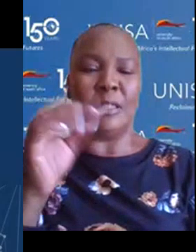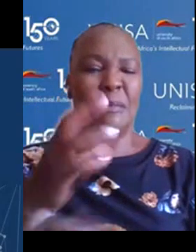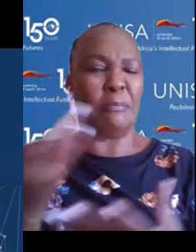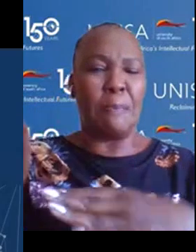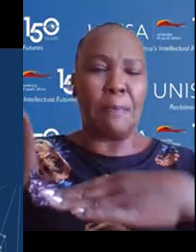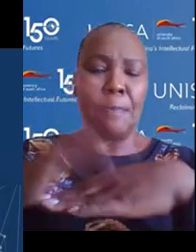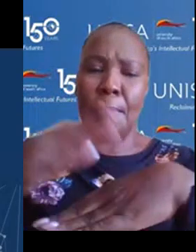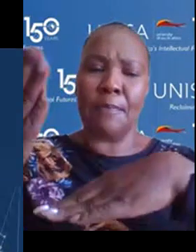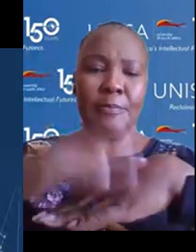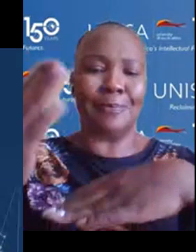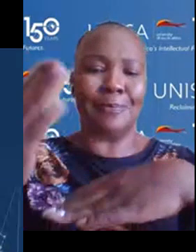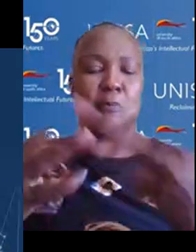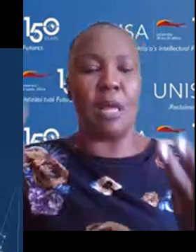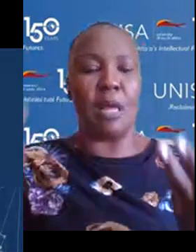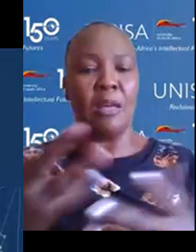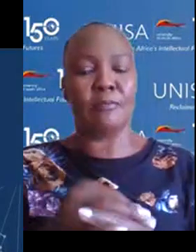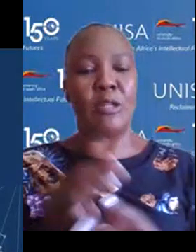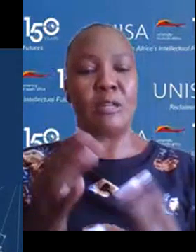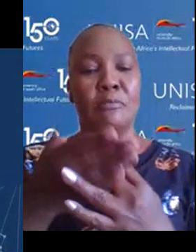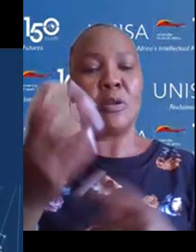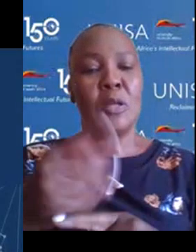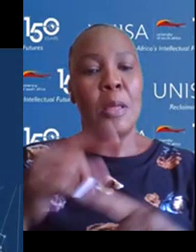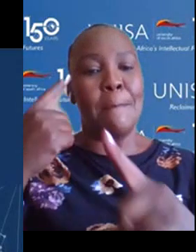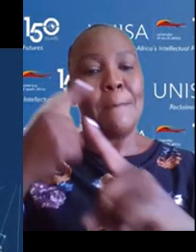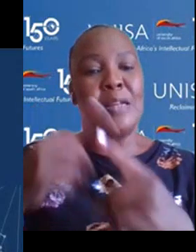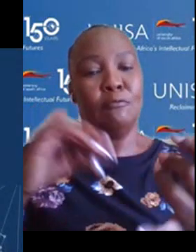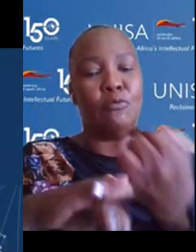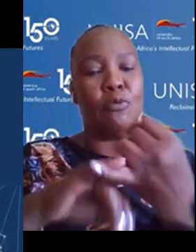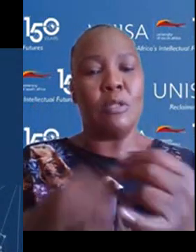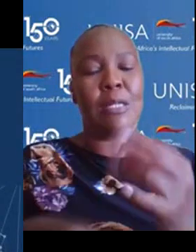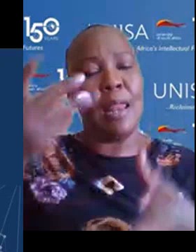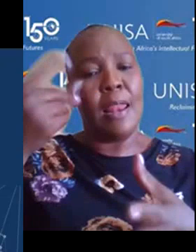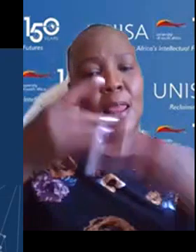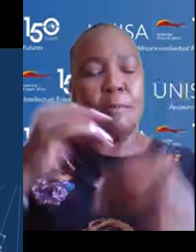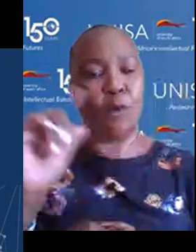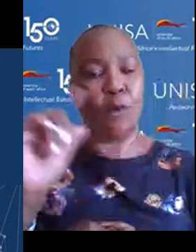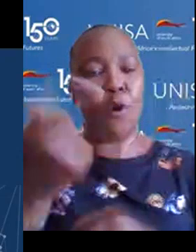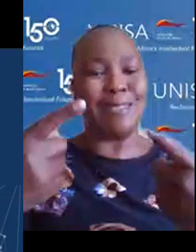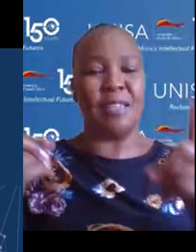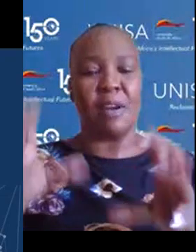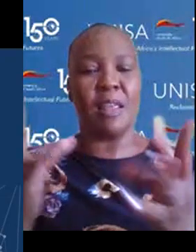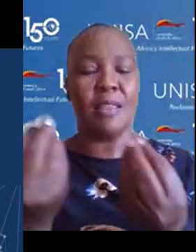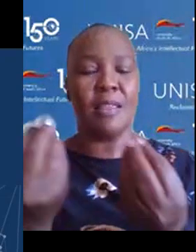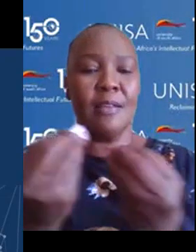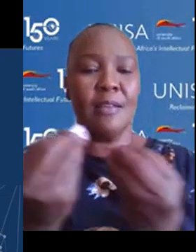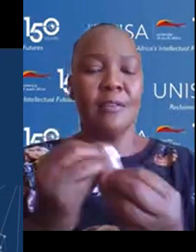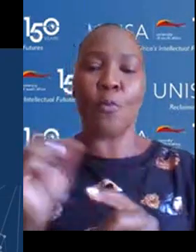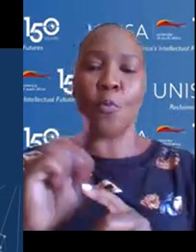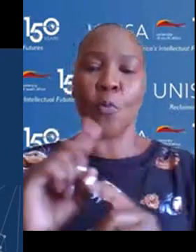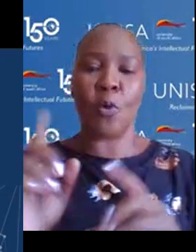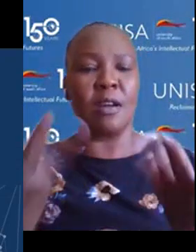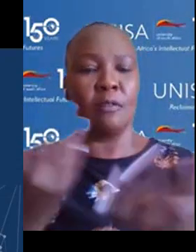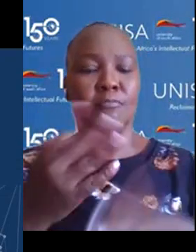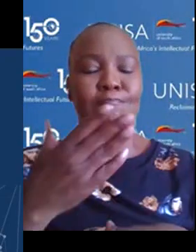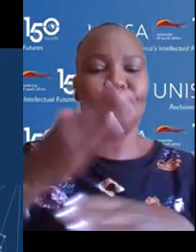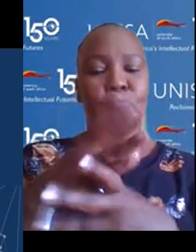components. So if you go do your A+ course, then you can actually learn about all these different things and what and how they work